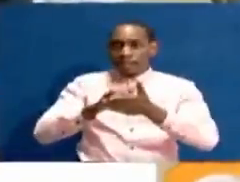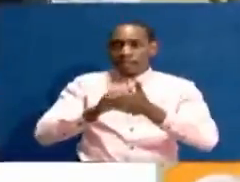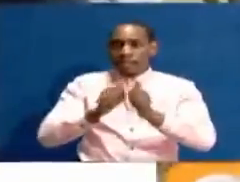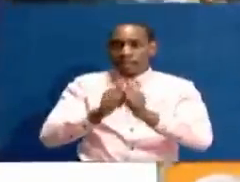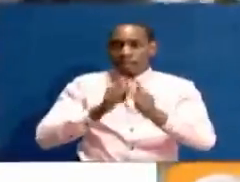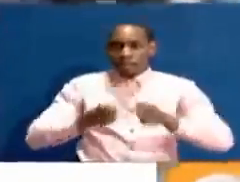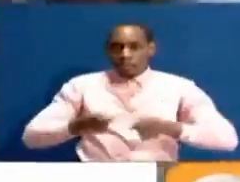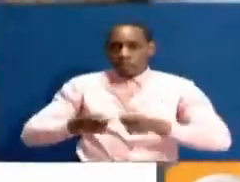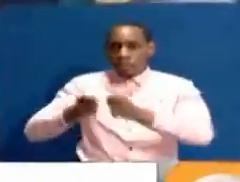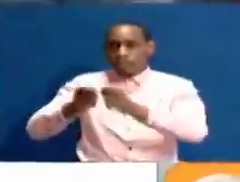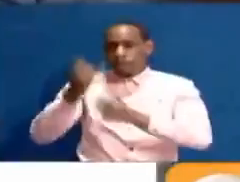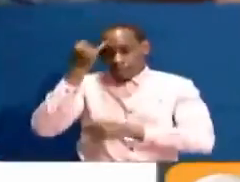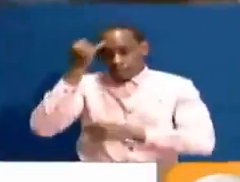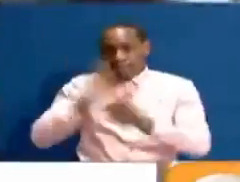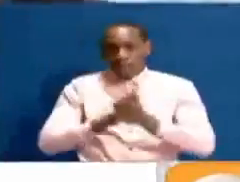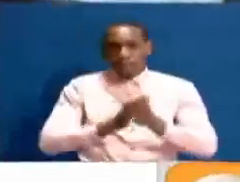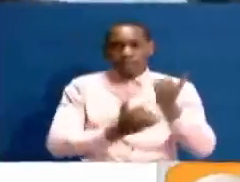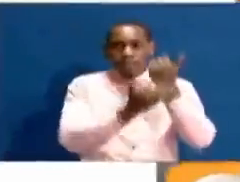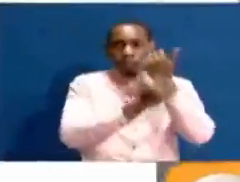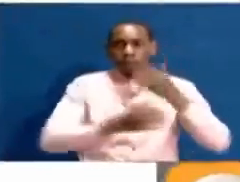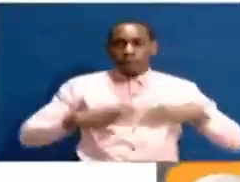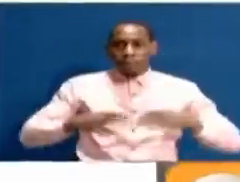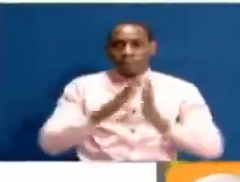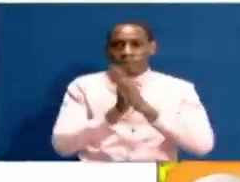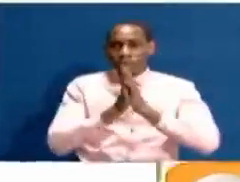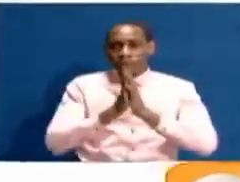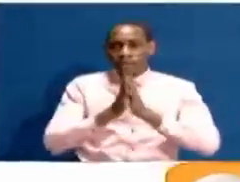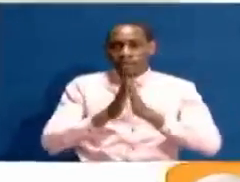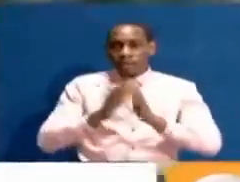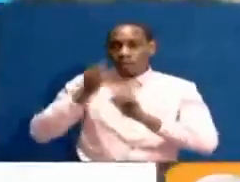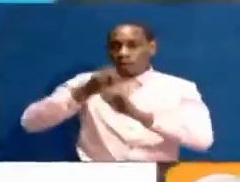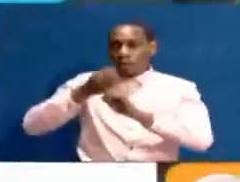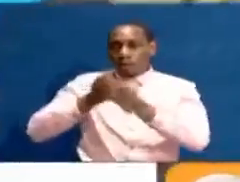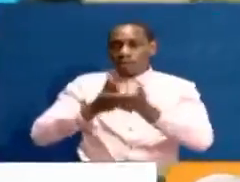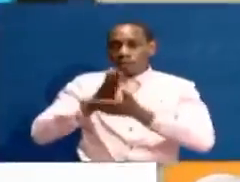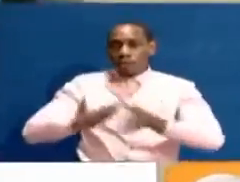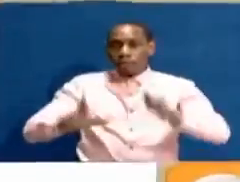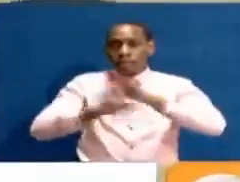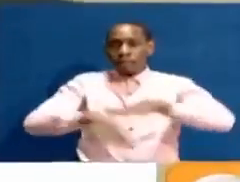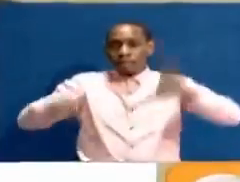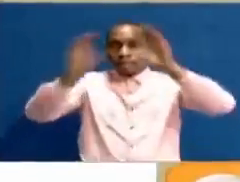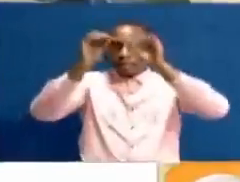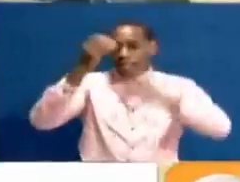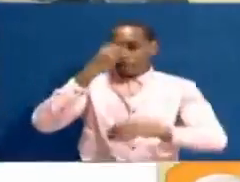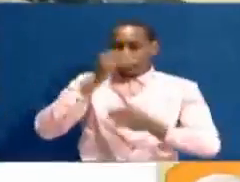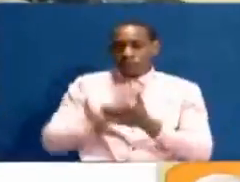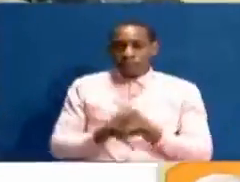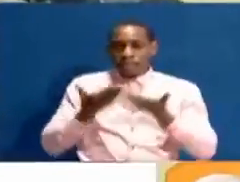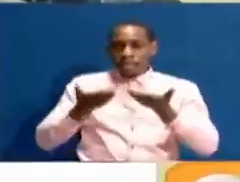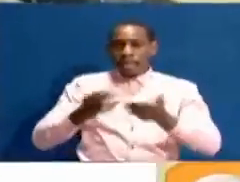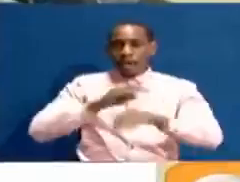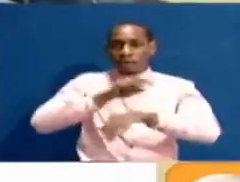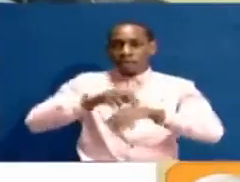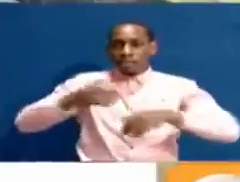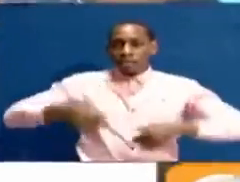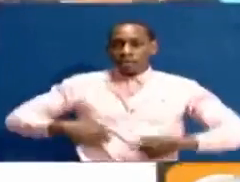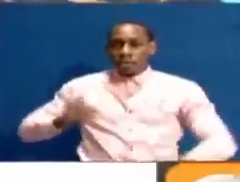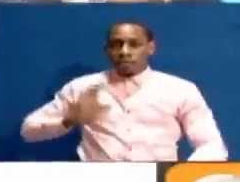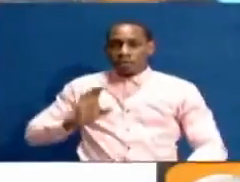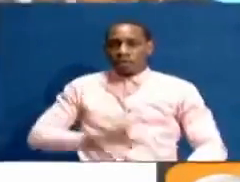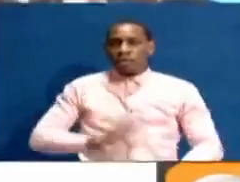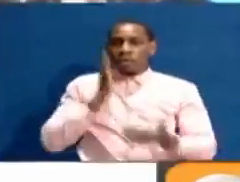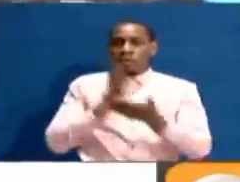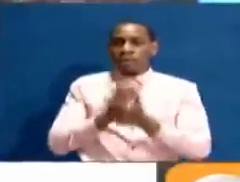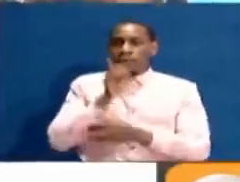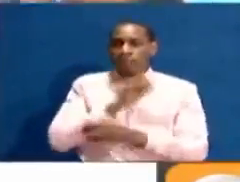wheelbarrow movement and hustler narratives spearheaded by Deputy President William Ruto. Sasa National Youth Commission itahakikisha kwamba